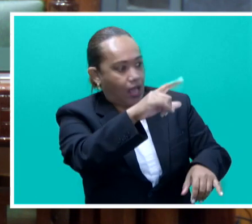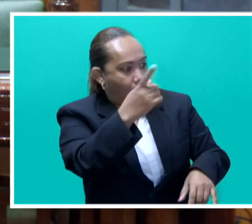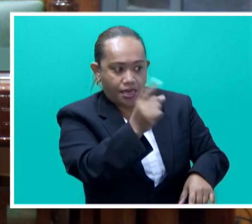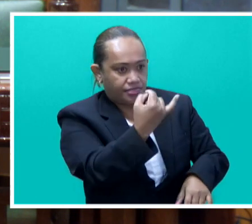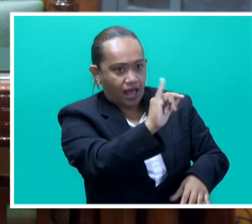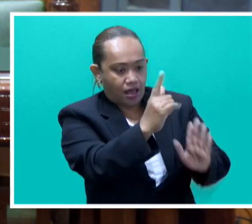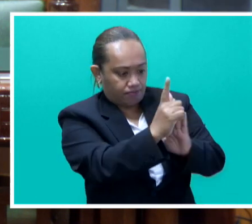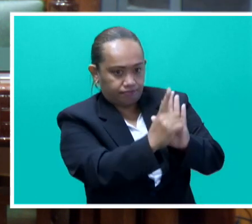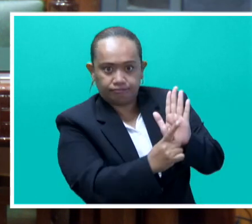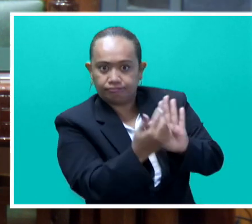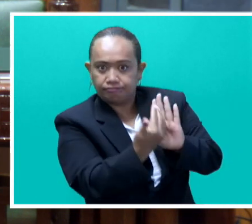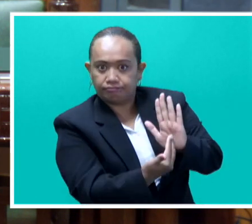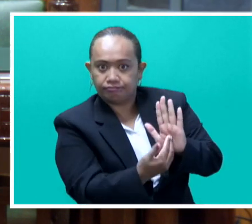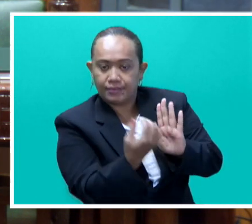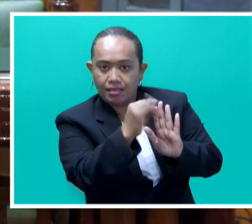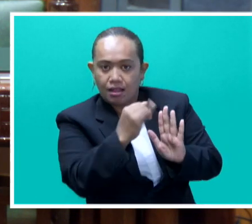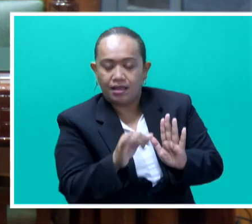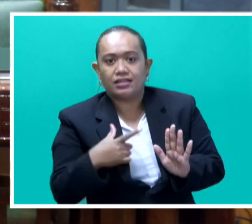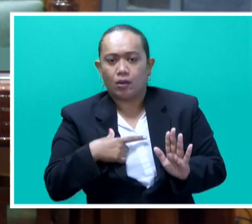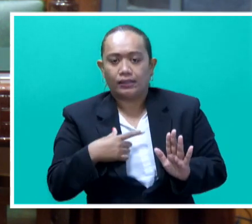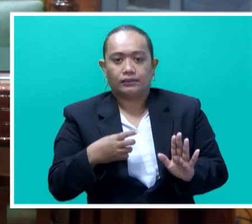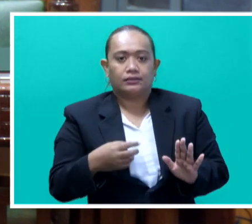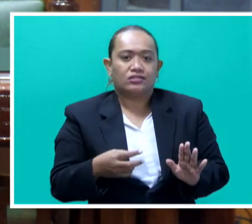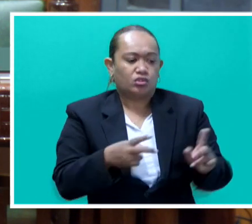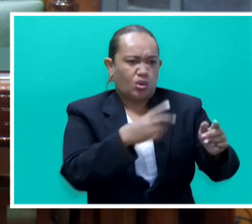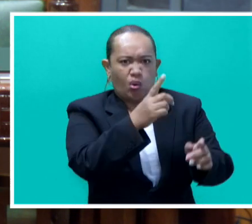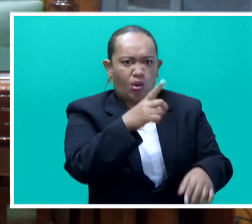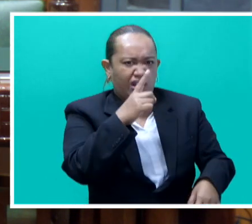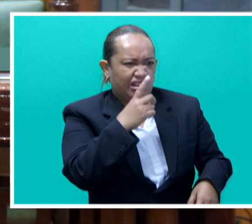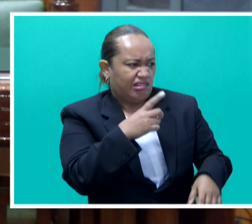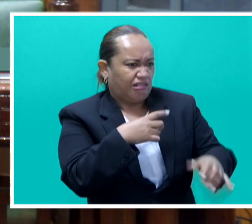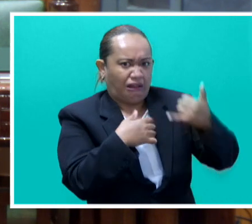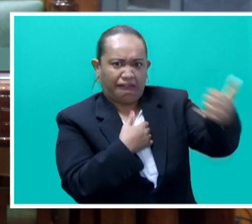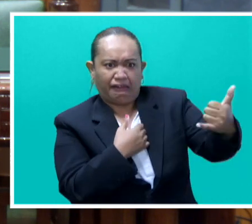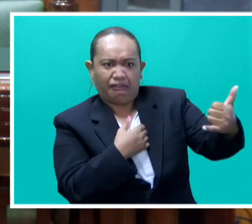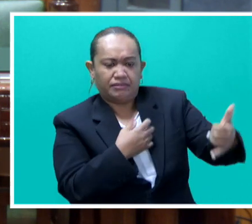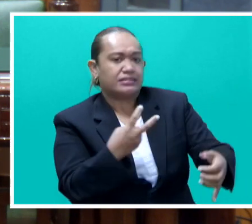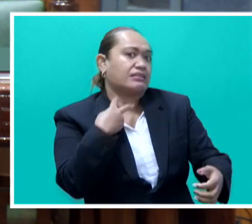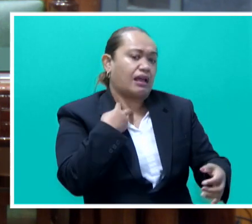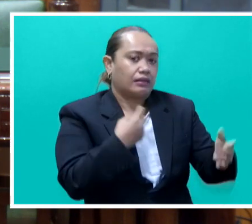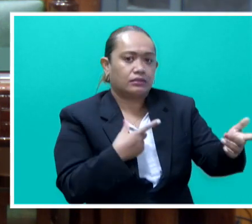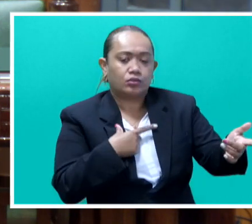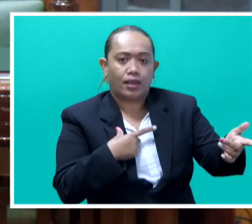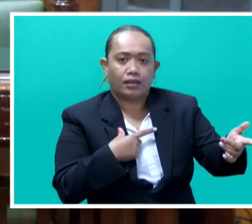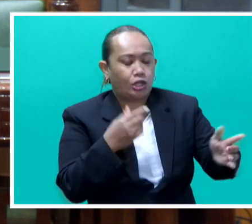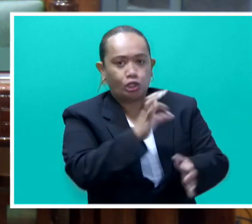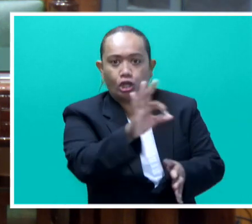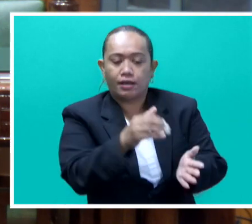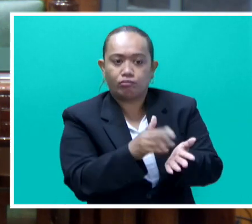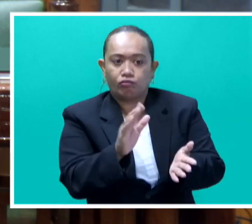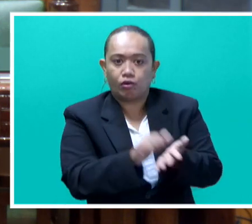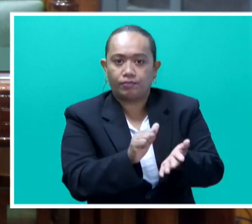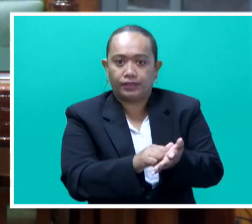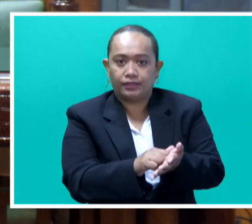Country Planning. In other cases, buildings are not constructed as per the approved plans and are non-compliant. The Ministry will